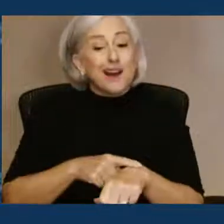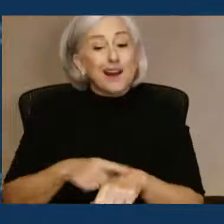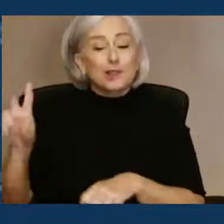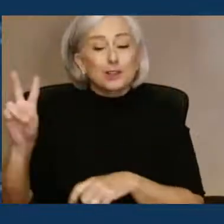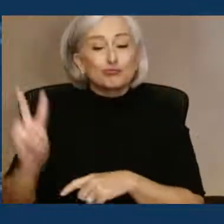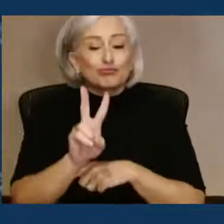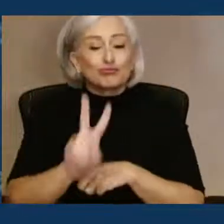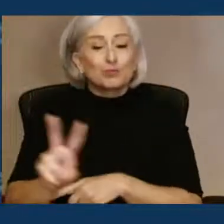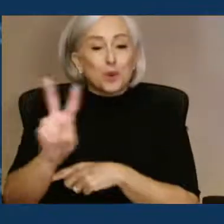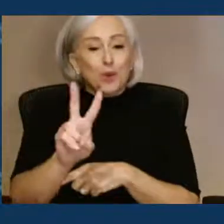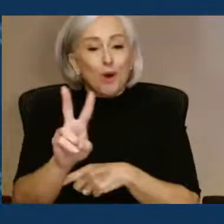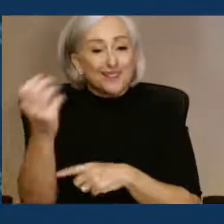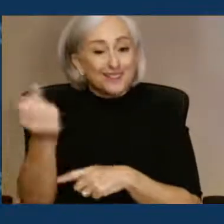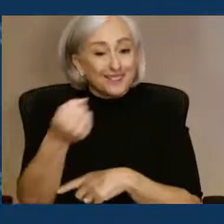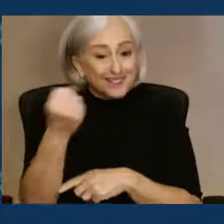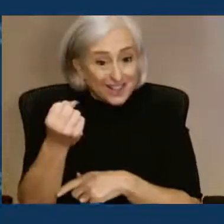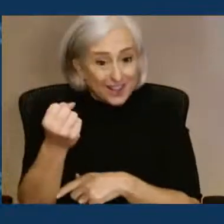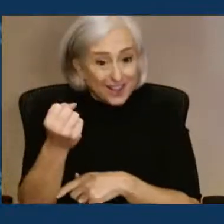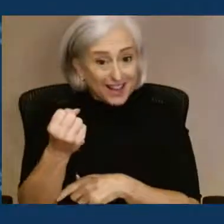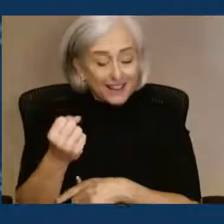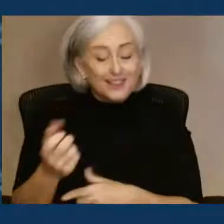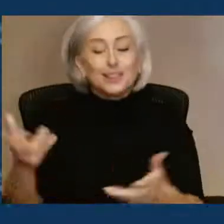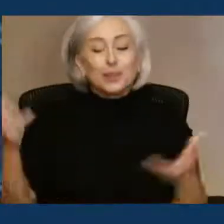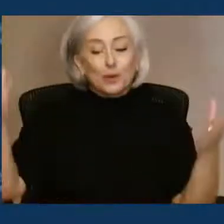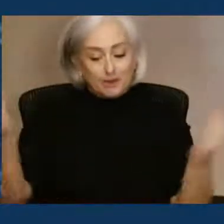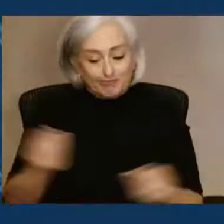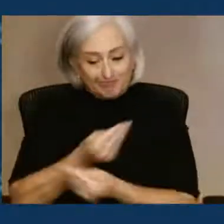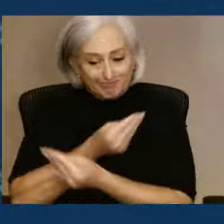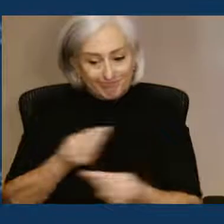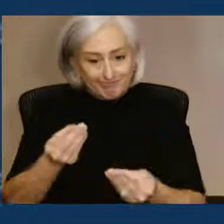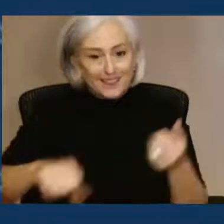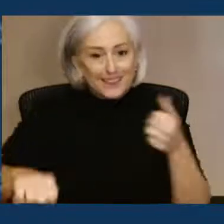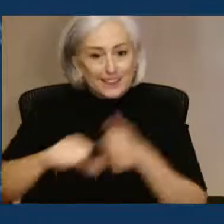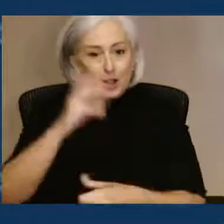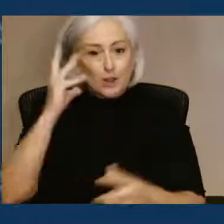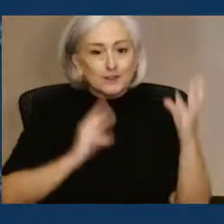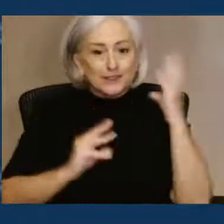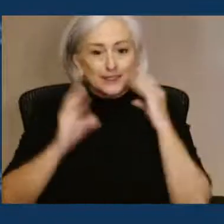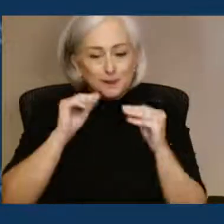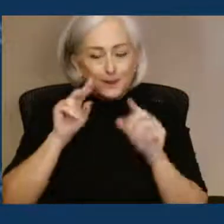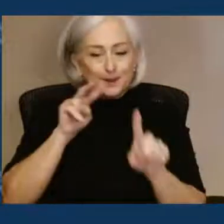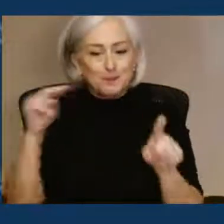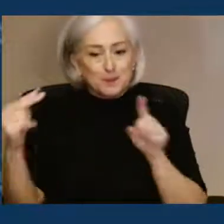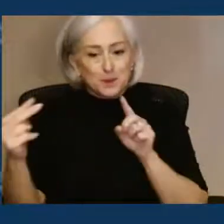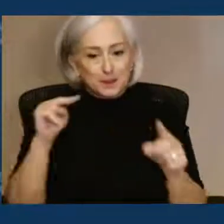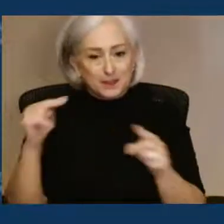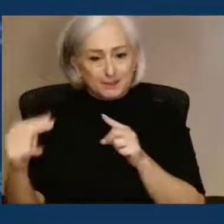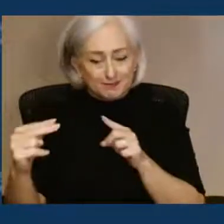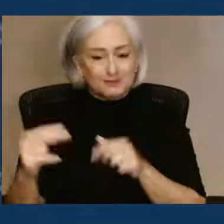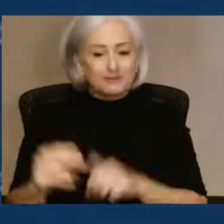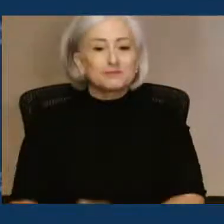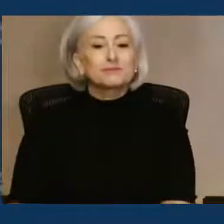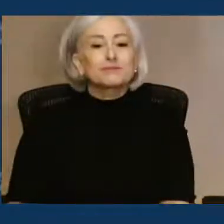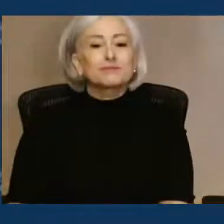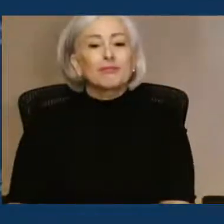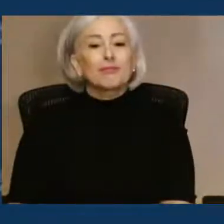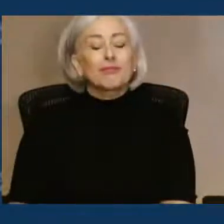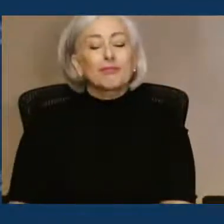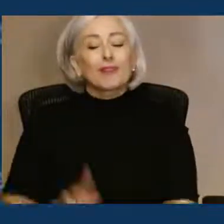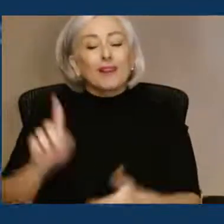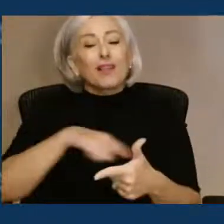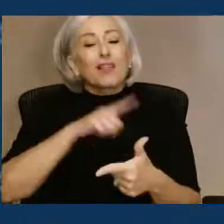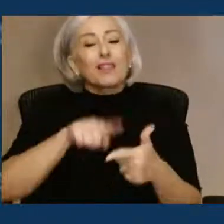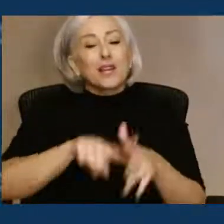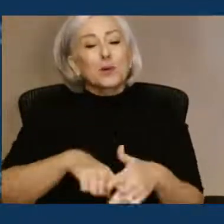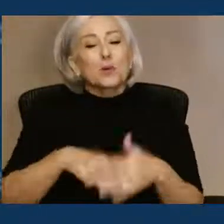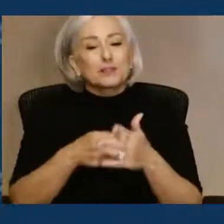patient experience. And that perspective really enlarged our perspectives. Then we began working on our scientific presentation